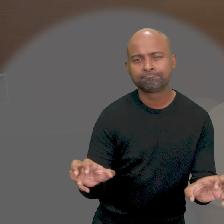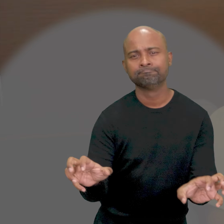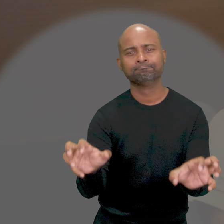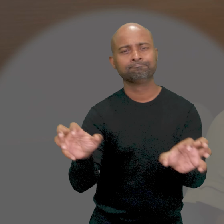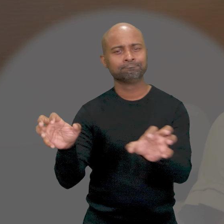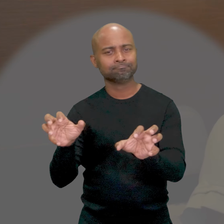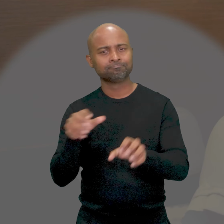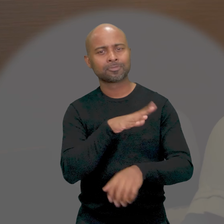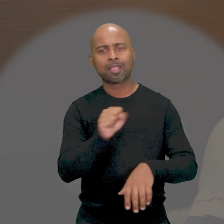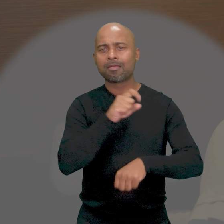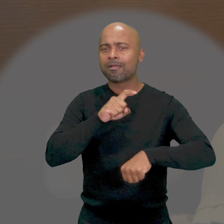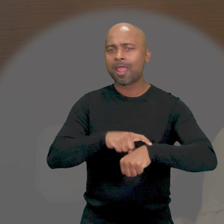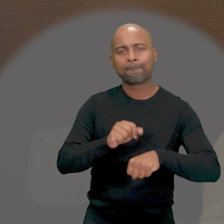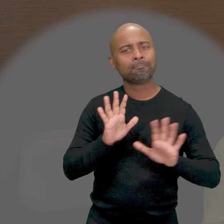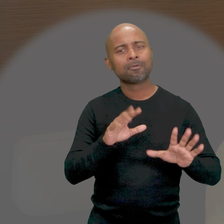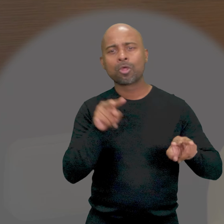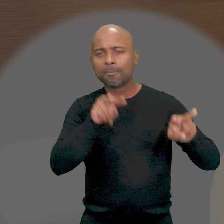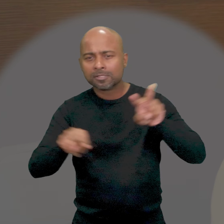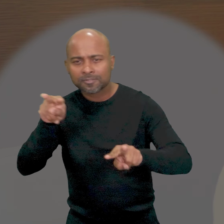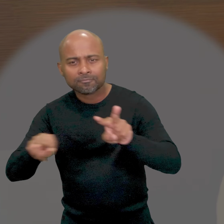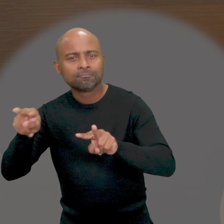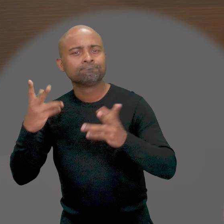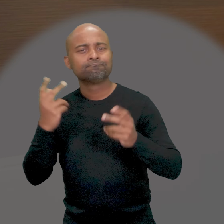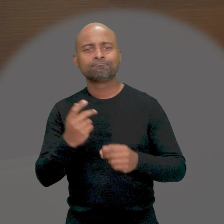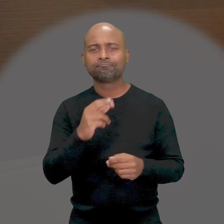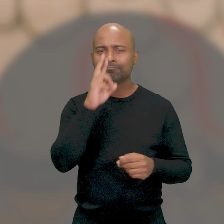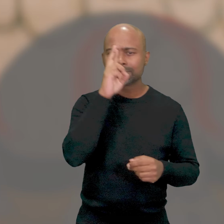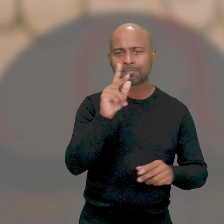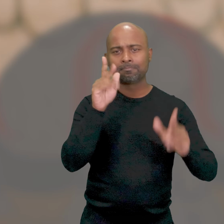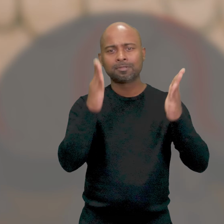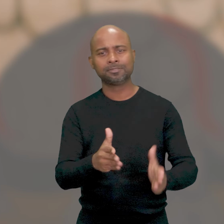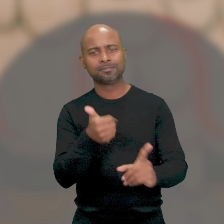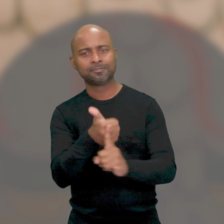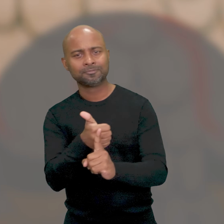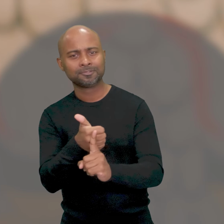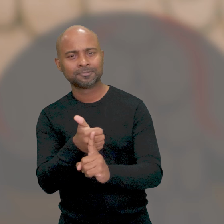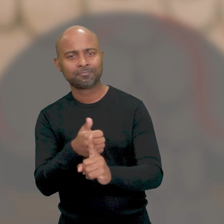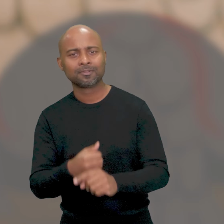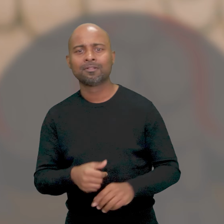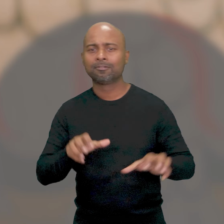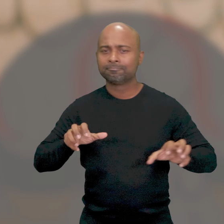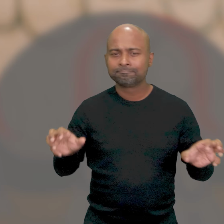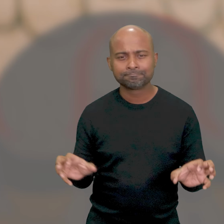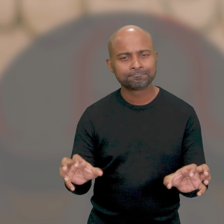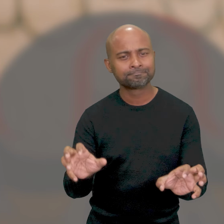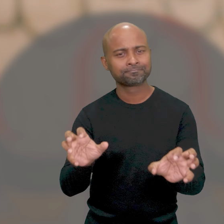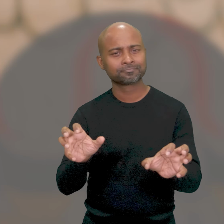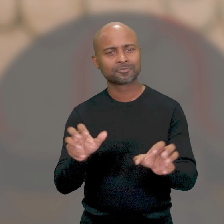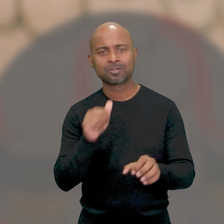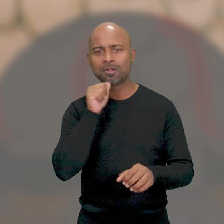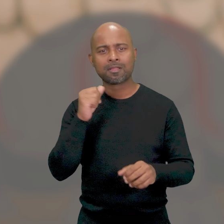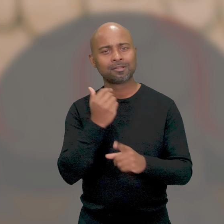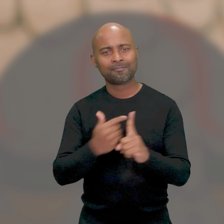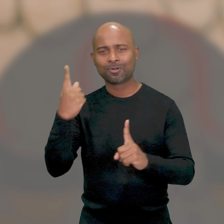acting accordingly. So she takes that time to observe, to respect that person as a whole, and then to act